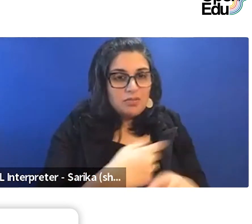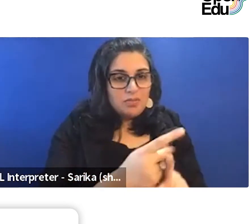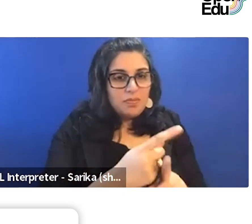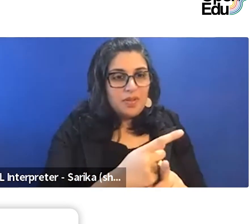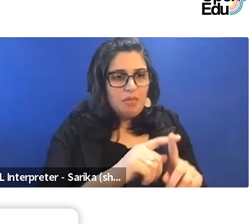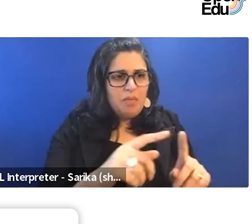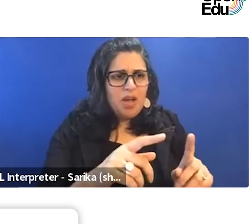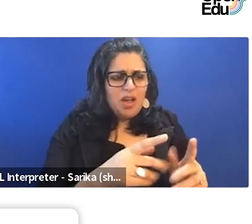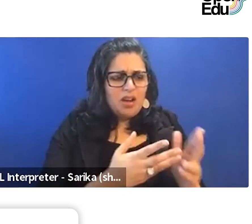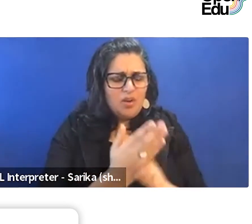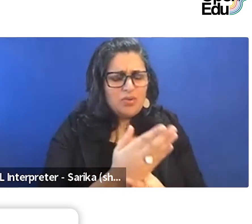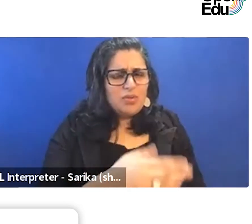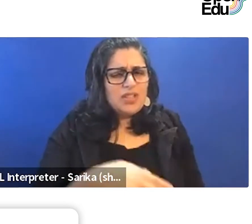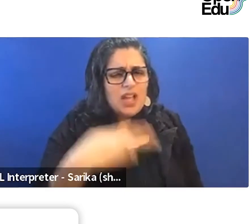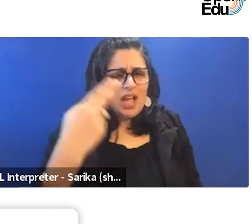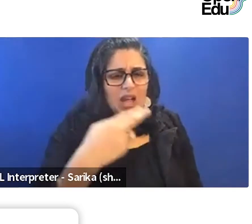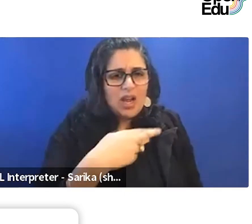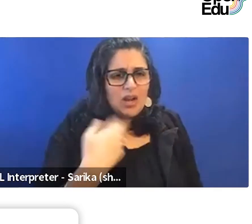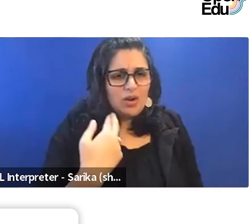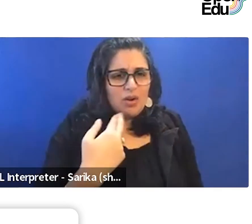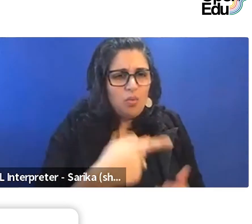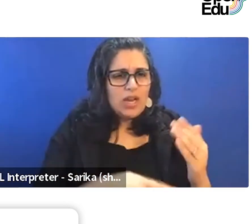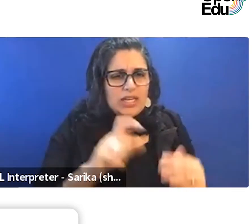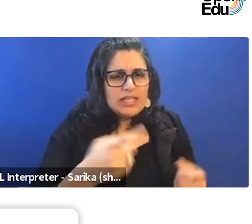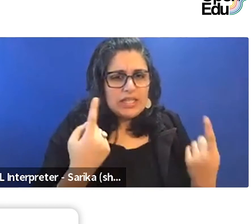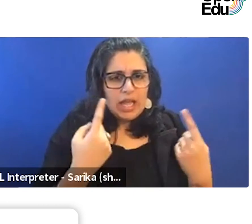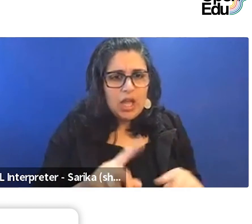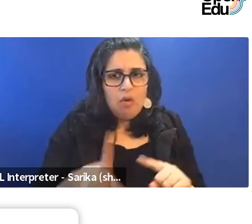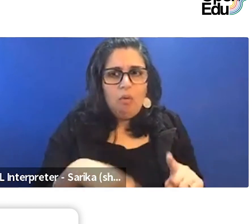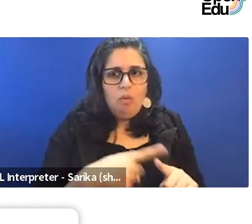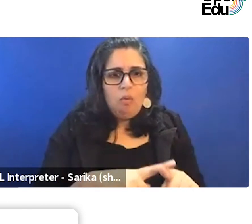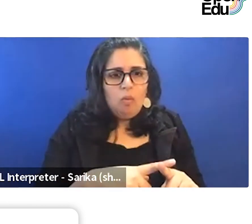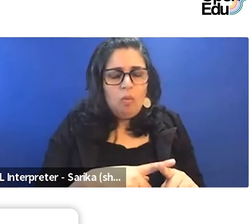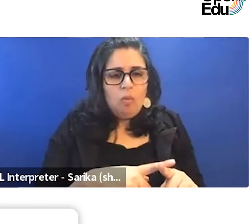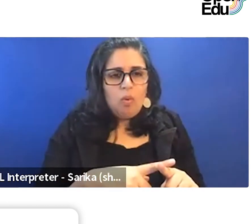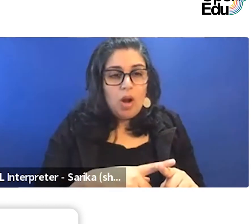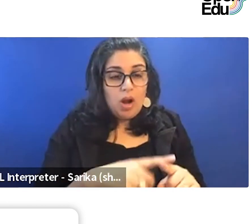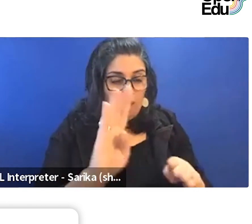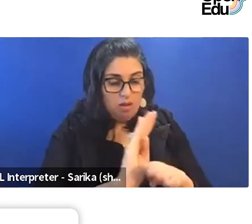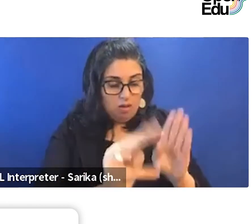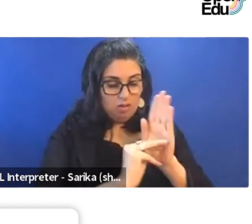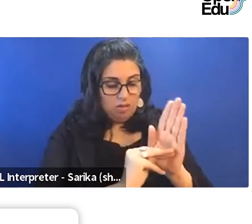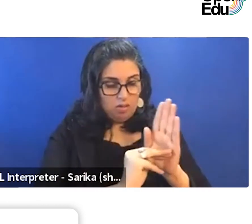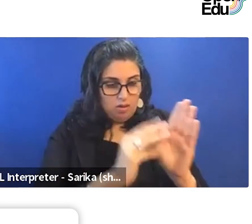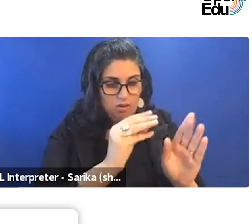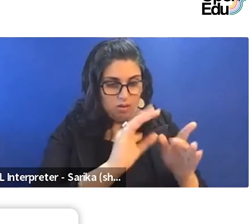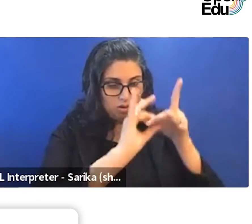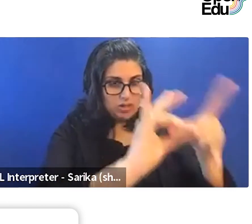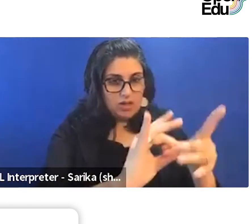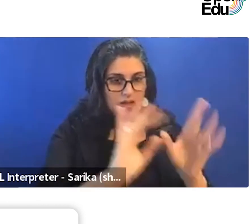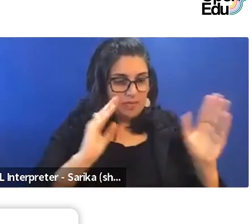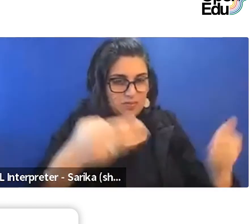on the list. What needs to be done when their very business model revolves around the core